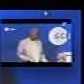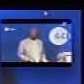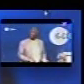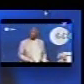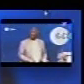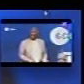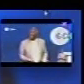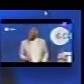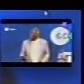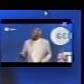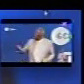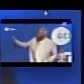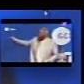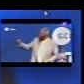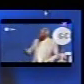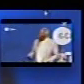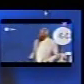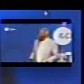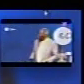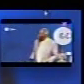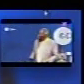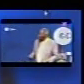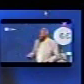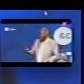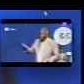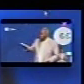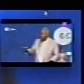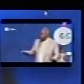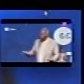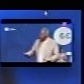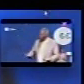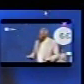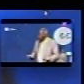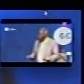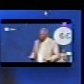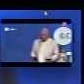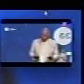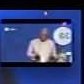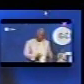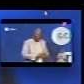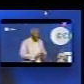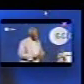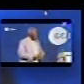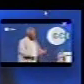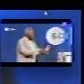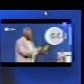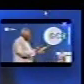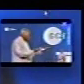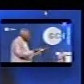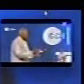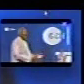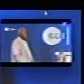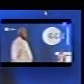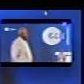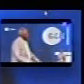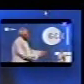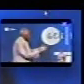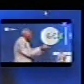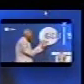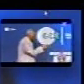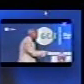on this? What if God will question me on this? Is the policeman they're afraid of? Other people, they will